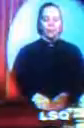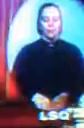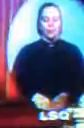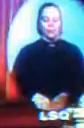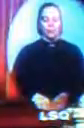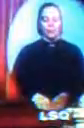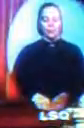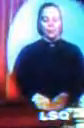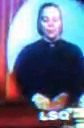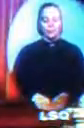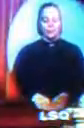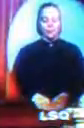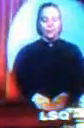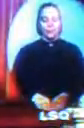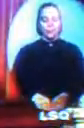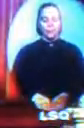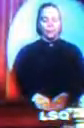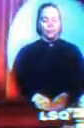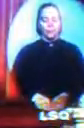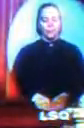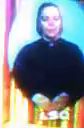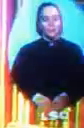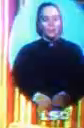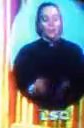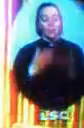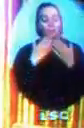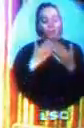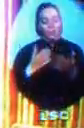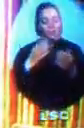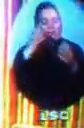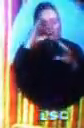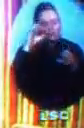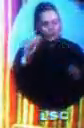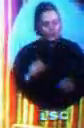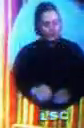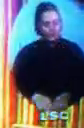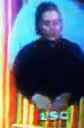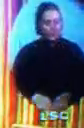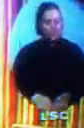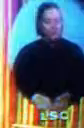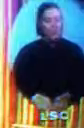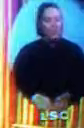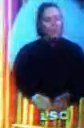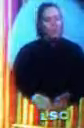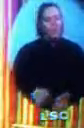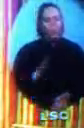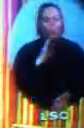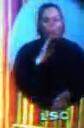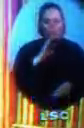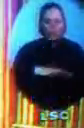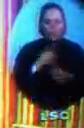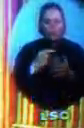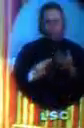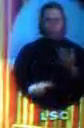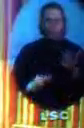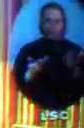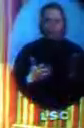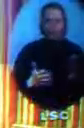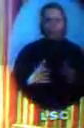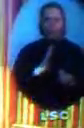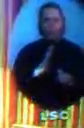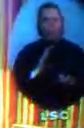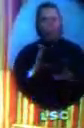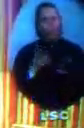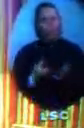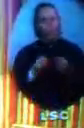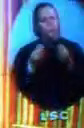The Honourable Parliamentary Secretary to the Minister of National Defence. Addressing all those things, but the other thing we're addressing is what we need to give to our men and women in the